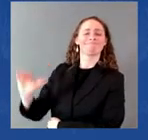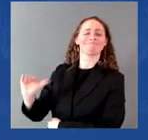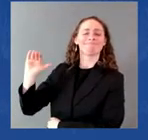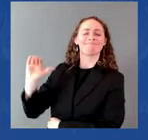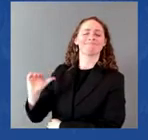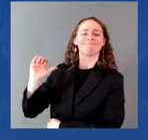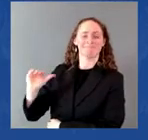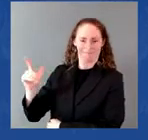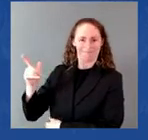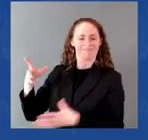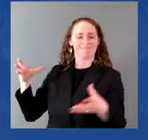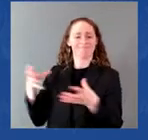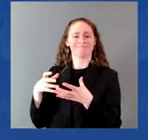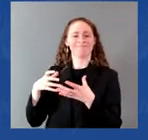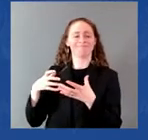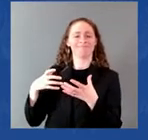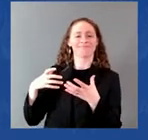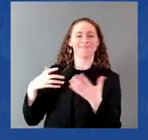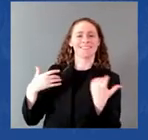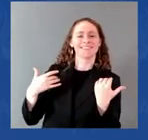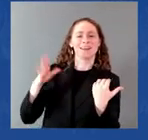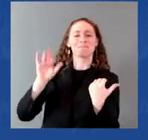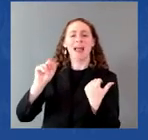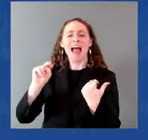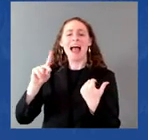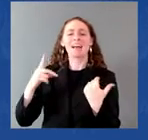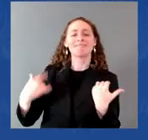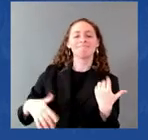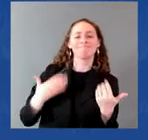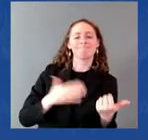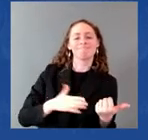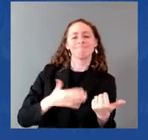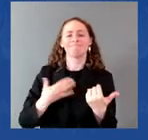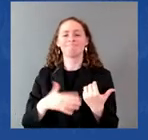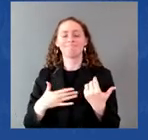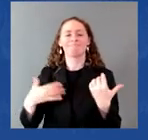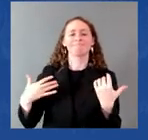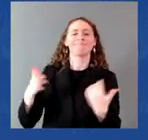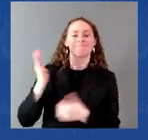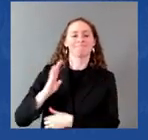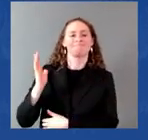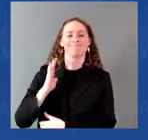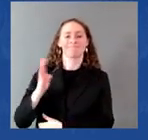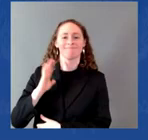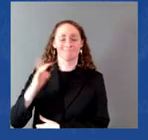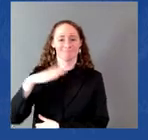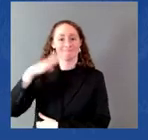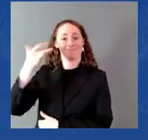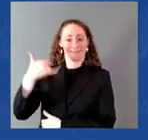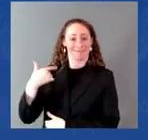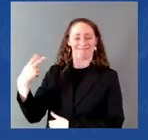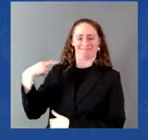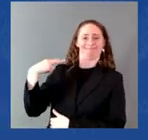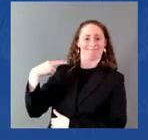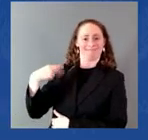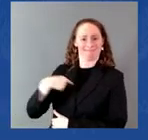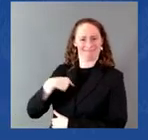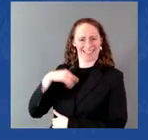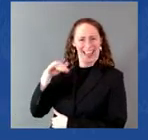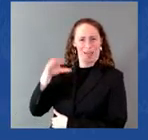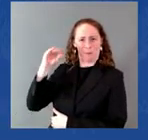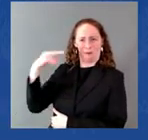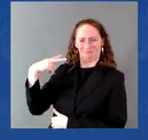had his family, used to look at me and said, Joey, I don't know where the hell you came from. He said, you have 2 left feet. You can't carry a